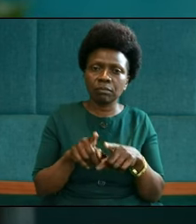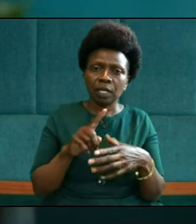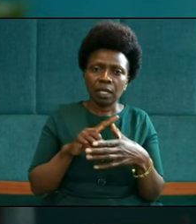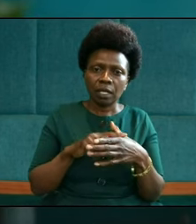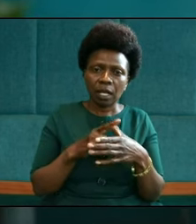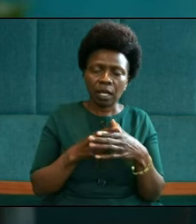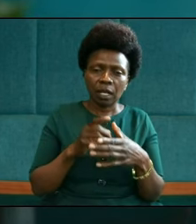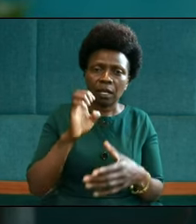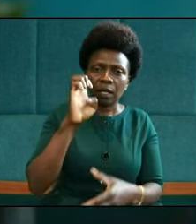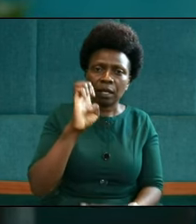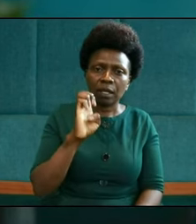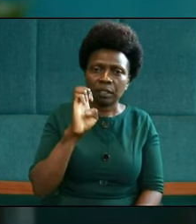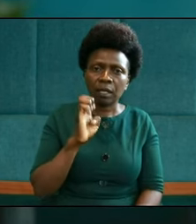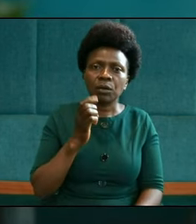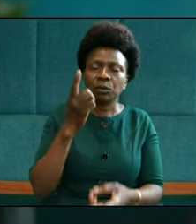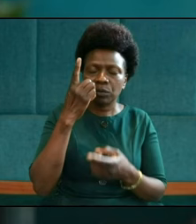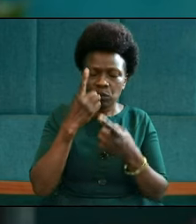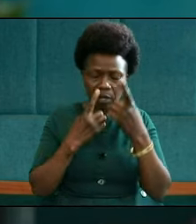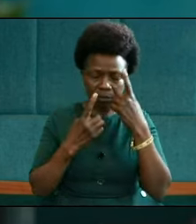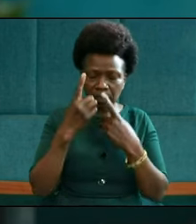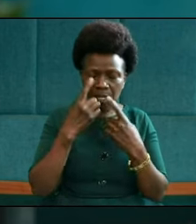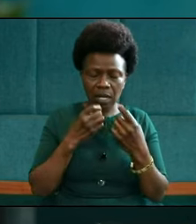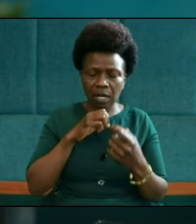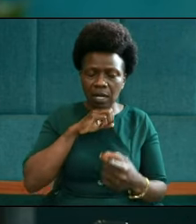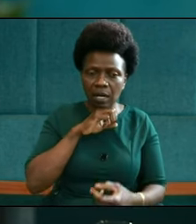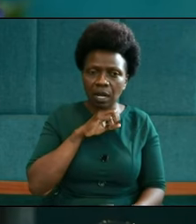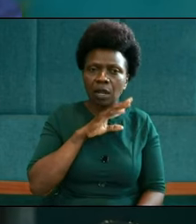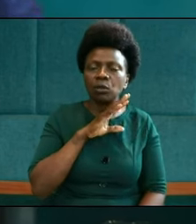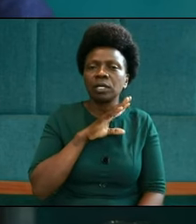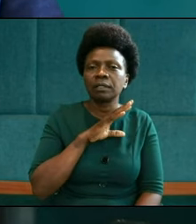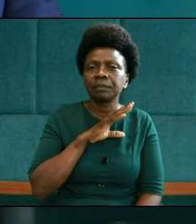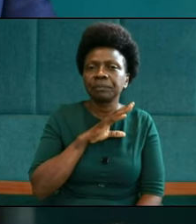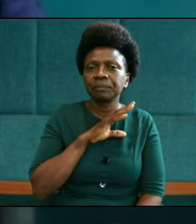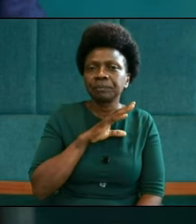Then Esau wept aloud.